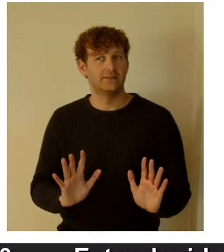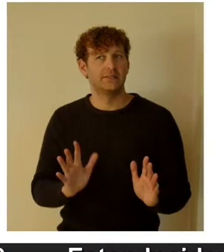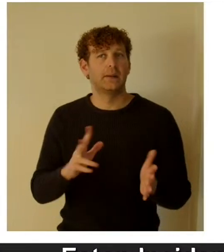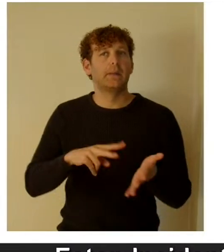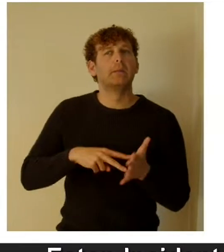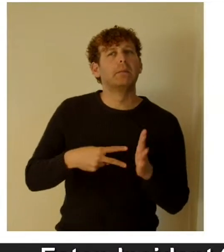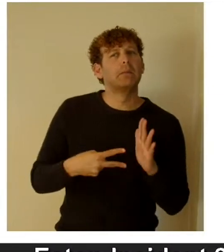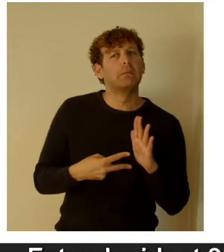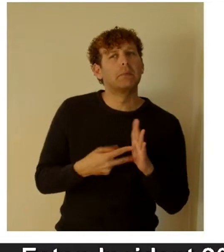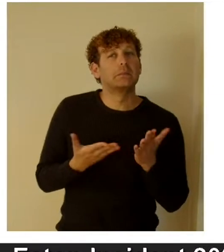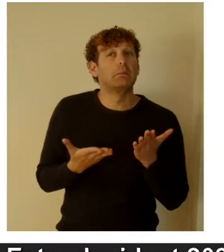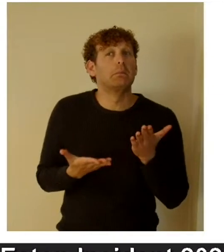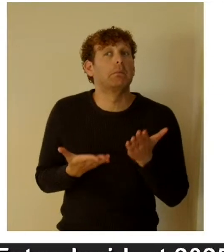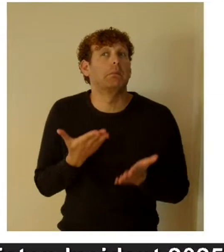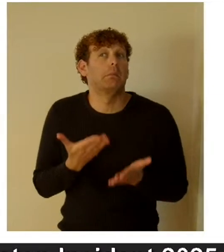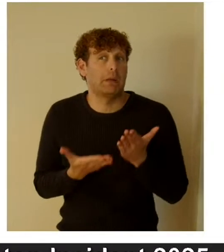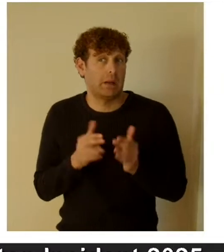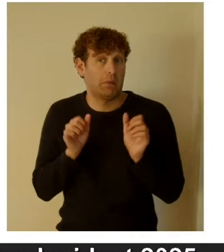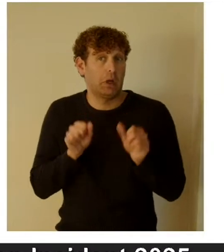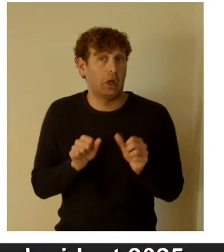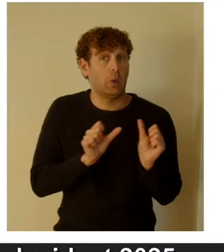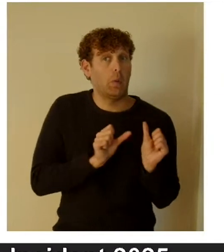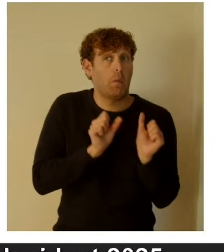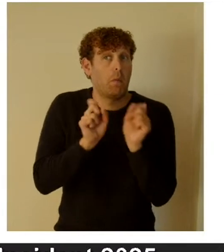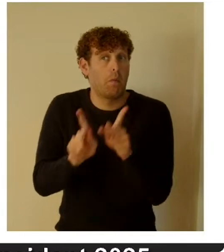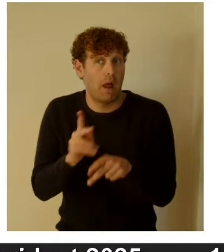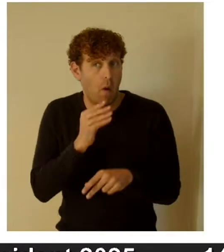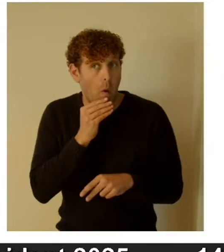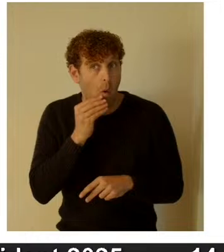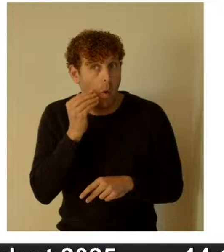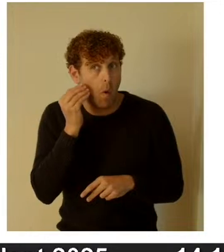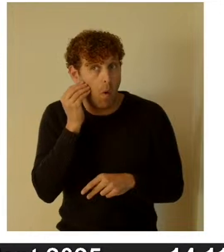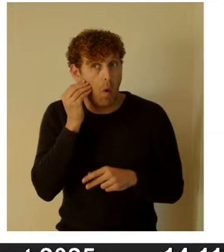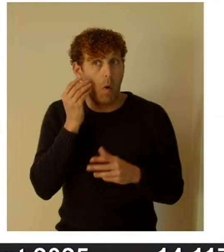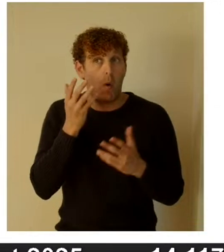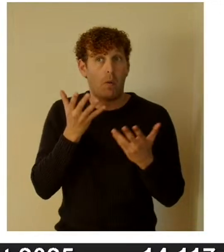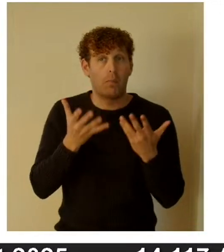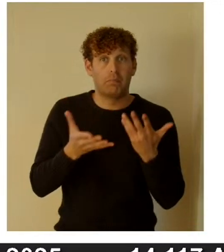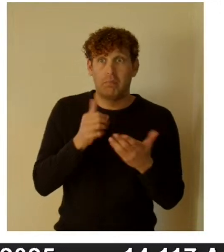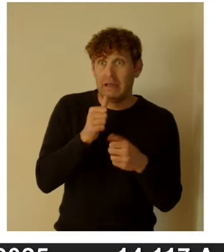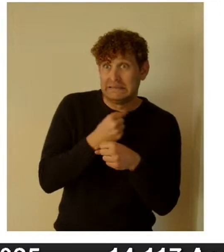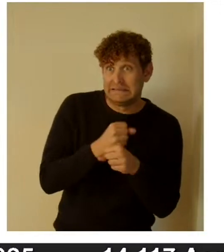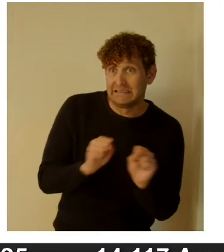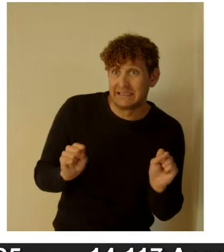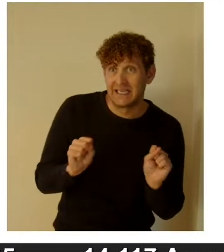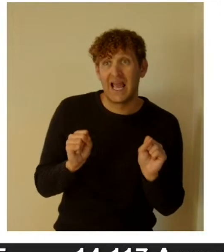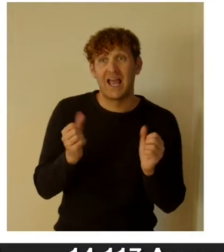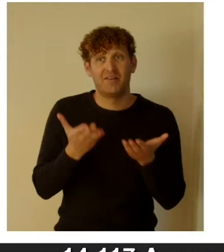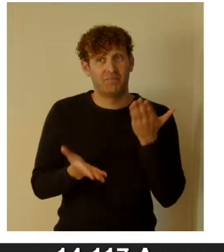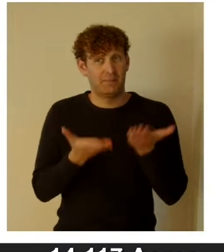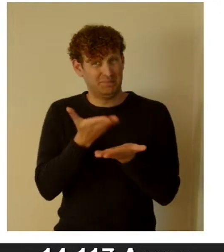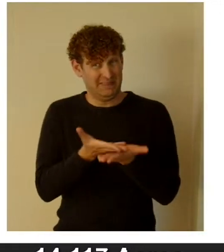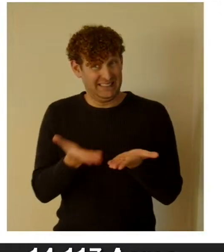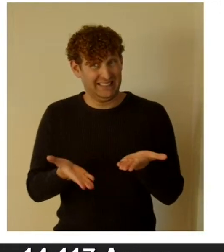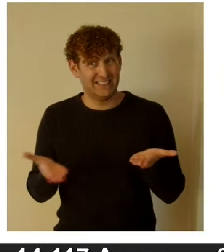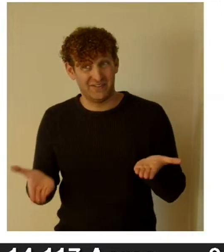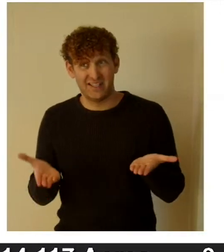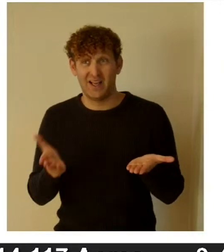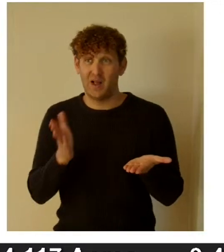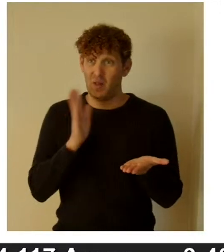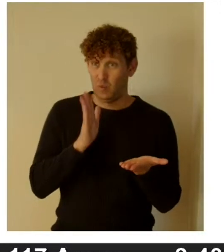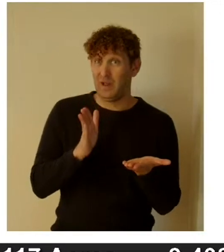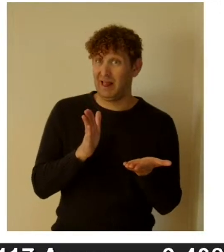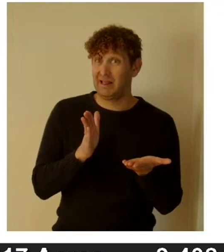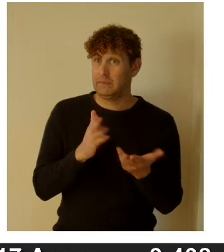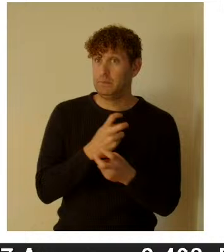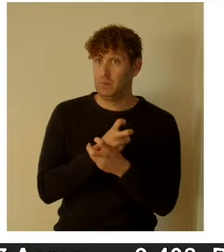But that doesn't mean it's necessarily safe for you to enter onto the property because the materials we leave behind will too be hazardous to human health. And that's the silt